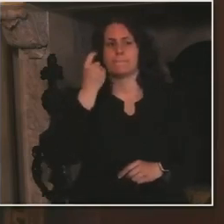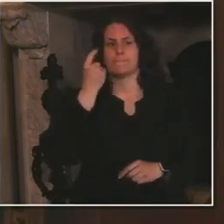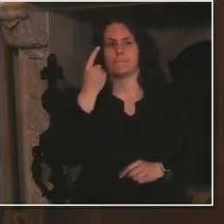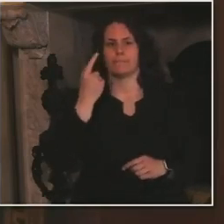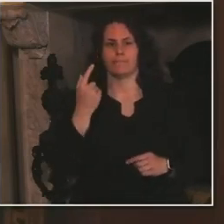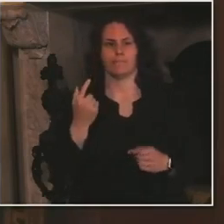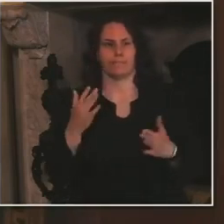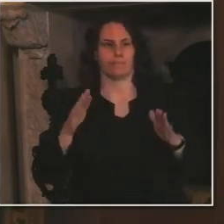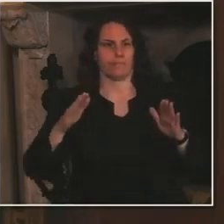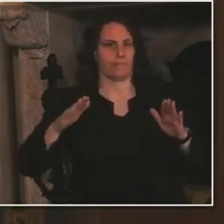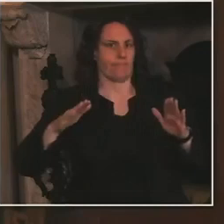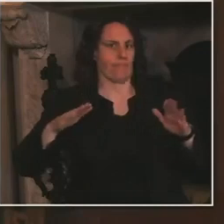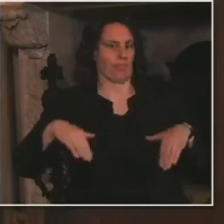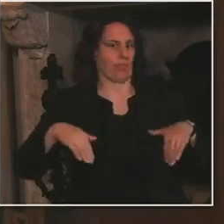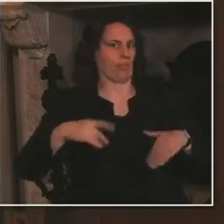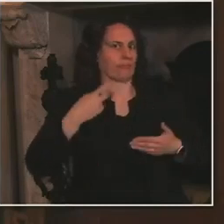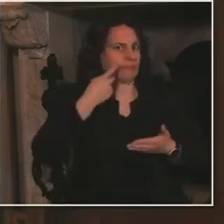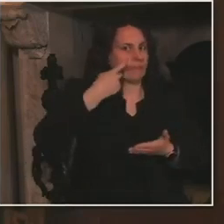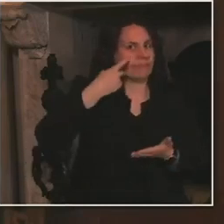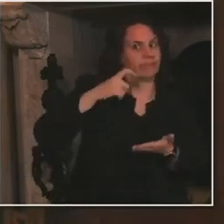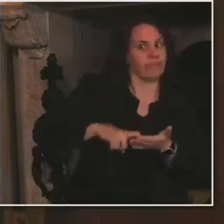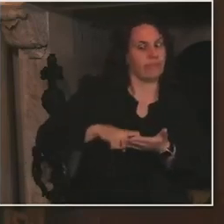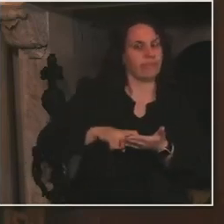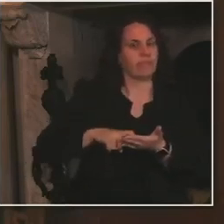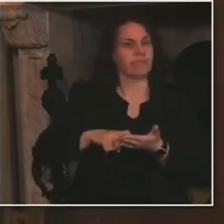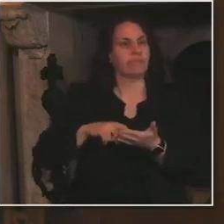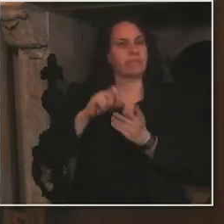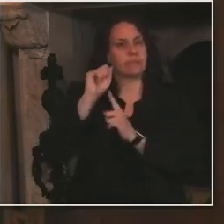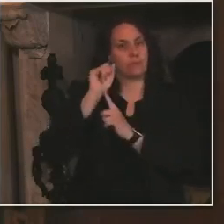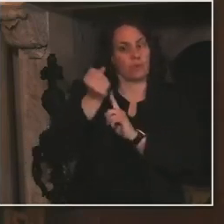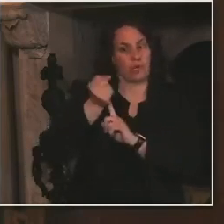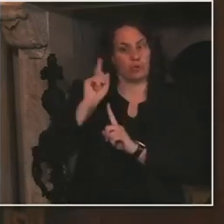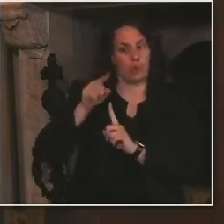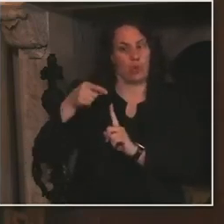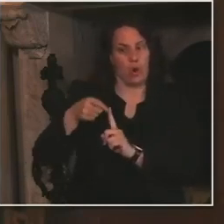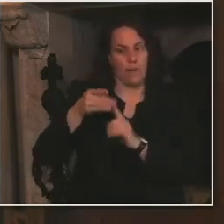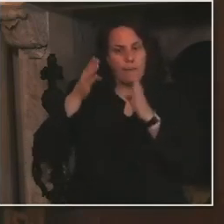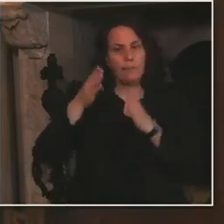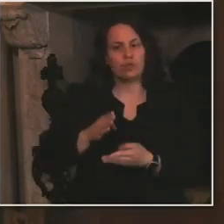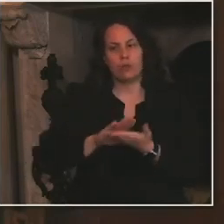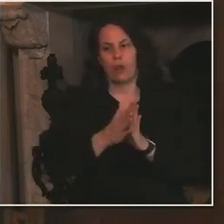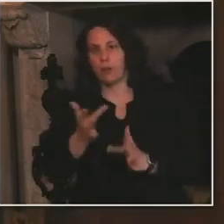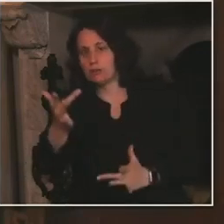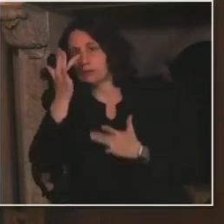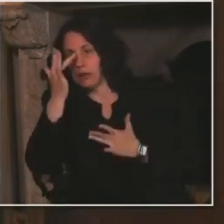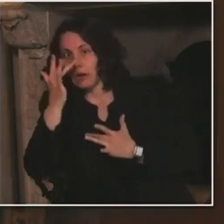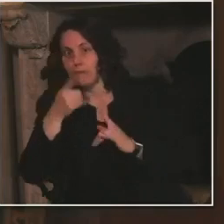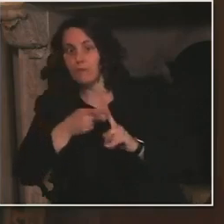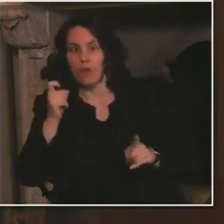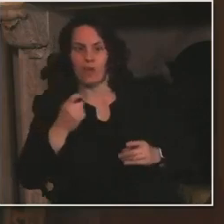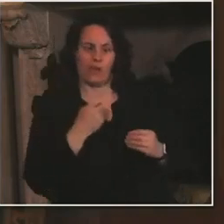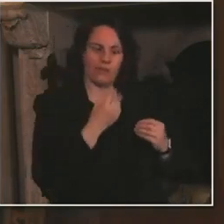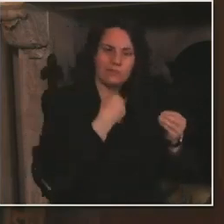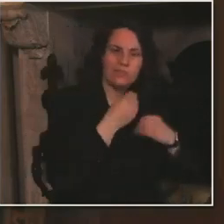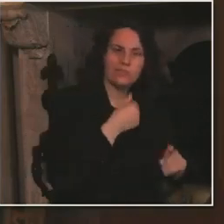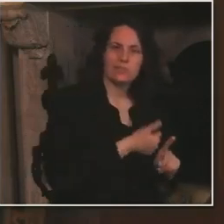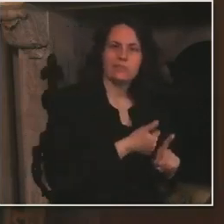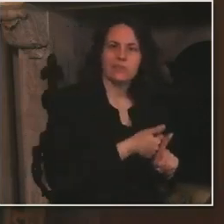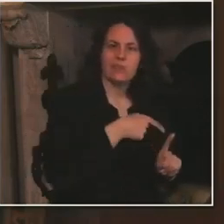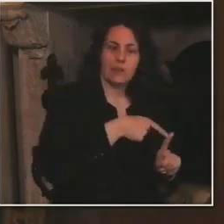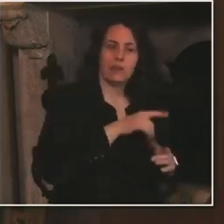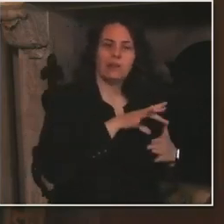cases of transmitted virus from eating contaminated food. It's never possible to prove something is impossible, but what